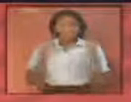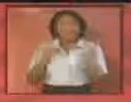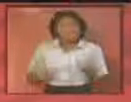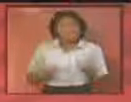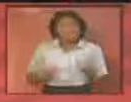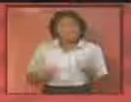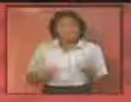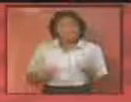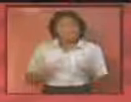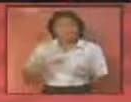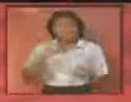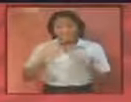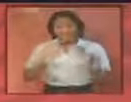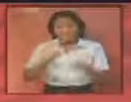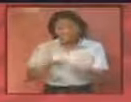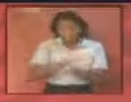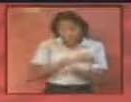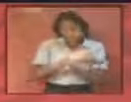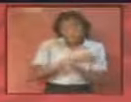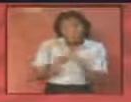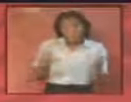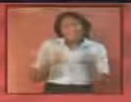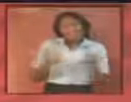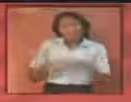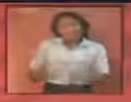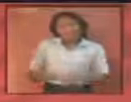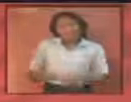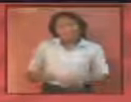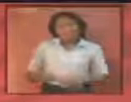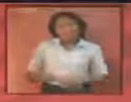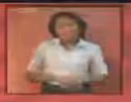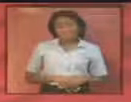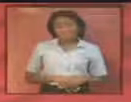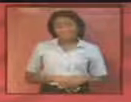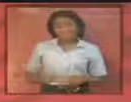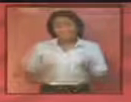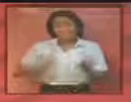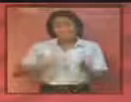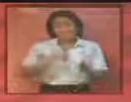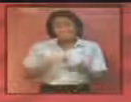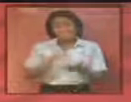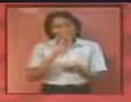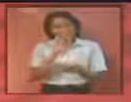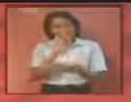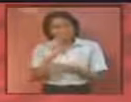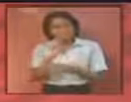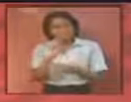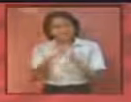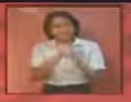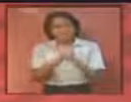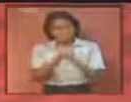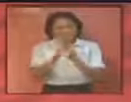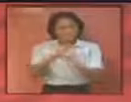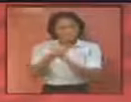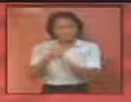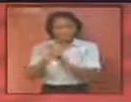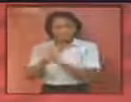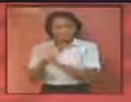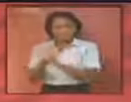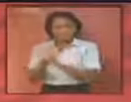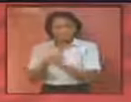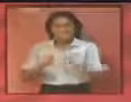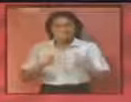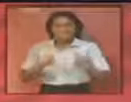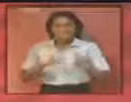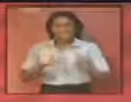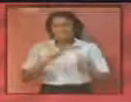discussed before, most of these mutations have little or no effect on the virus's ability to cause infection or disease.